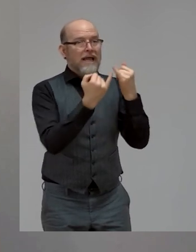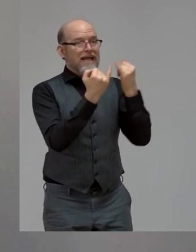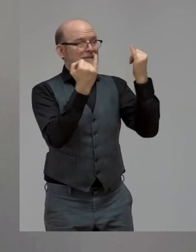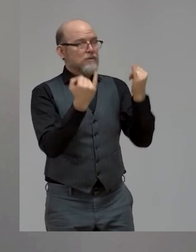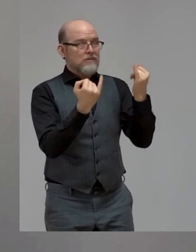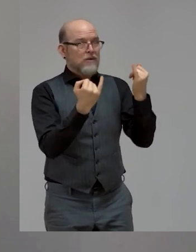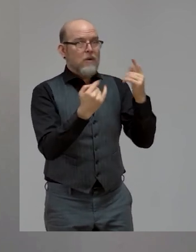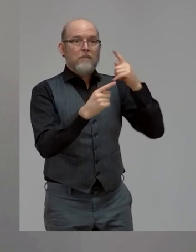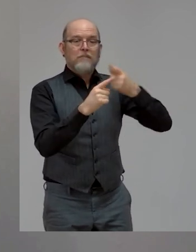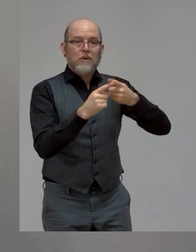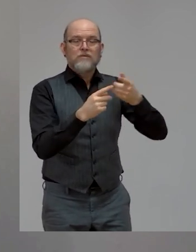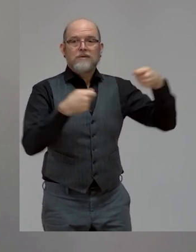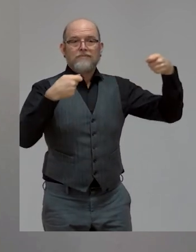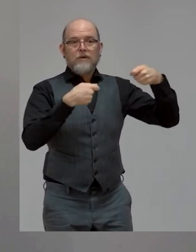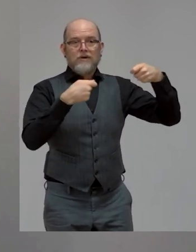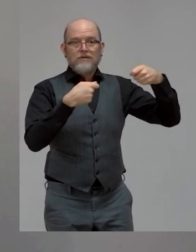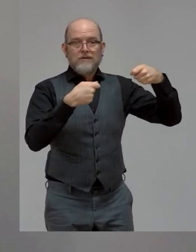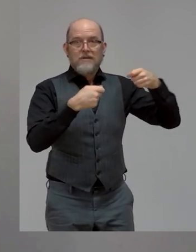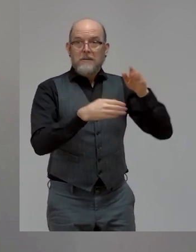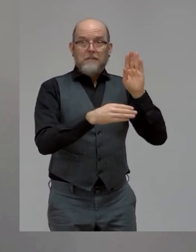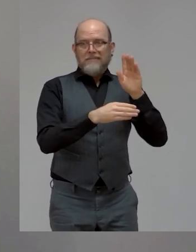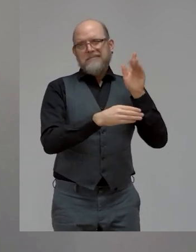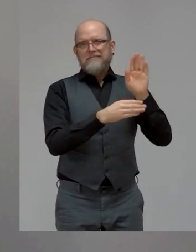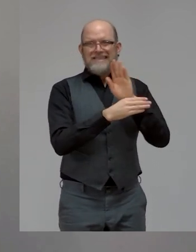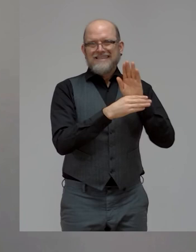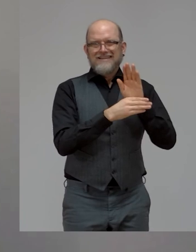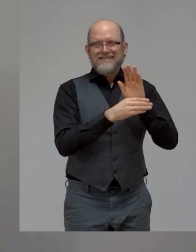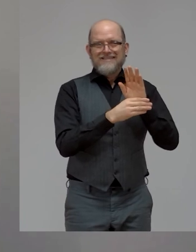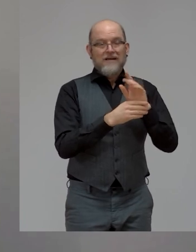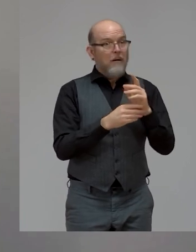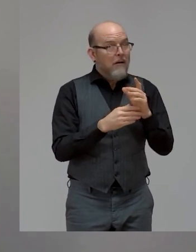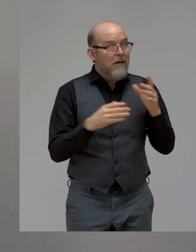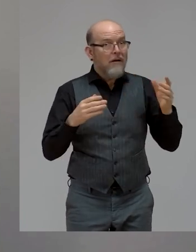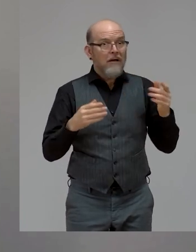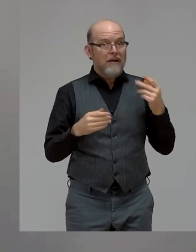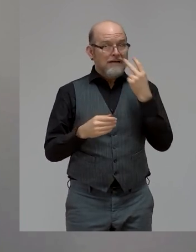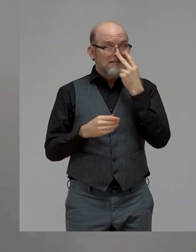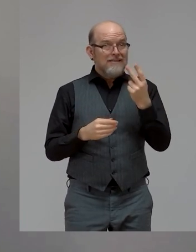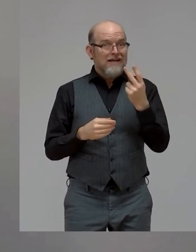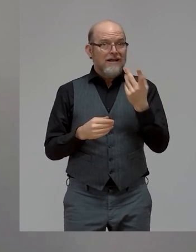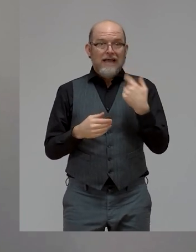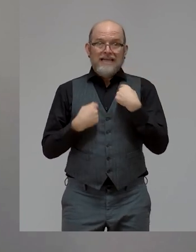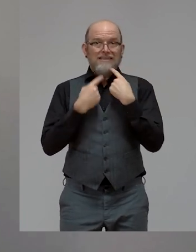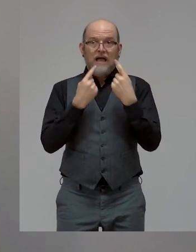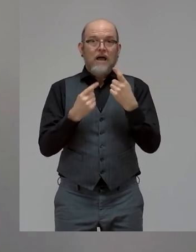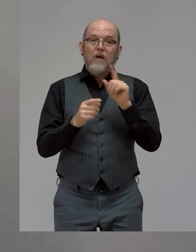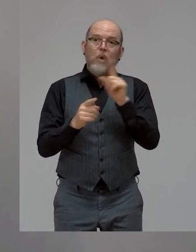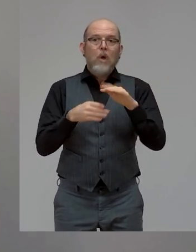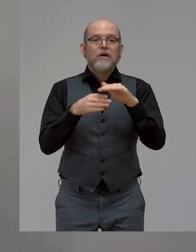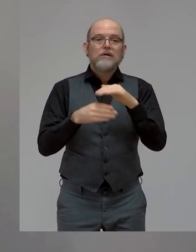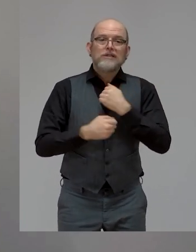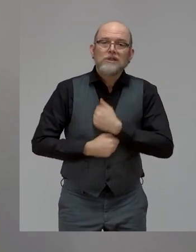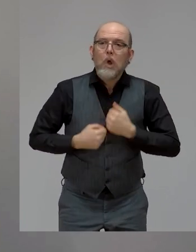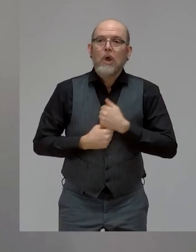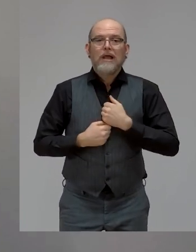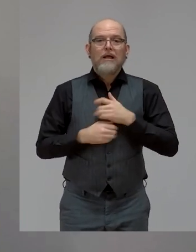more excuses anymore. We have to build back fully inclusive of everyone. So I pass on to our co-hosts.